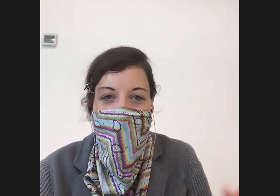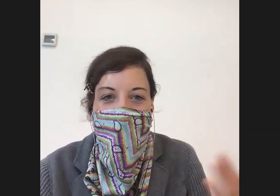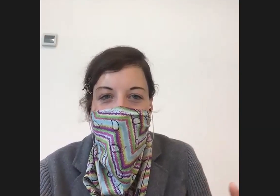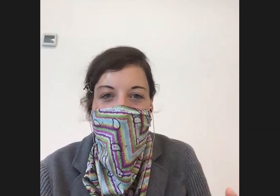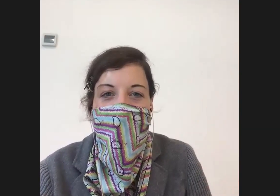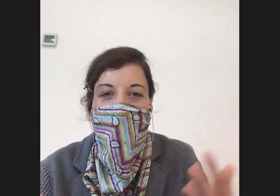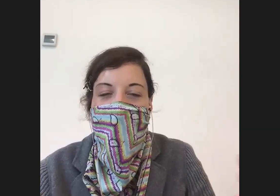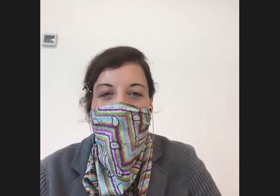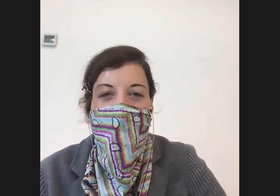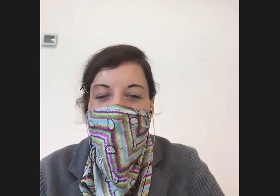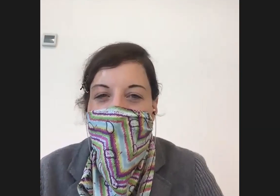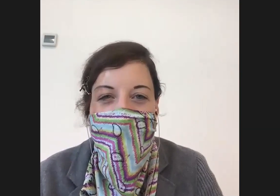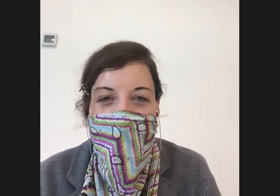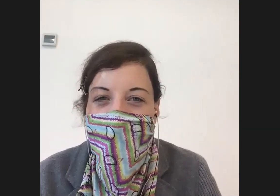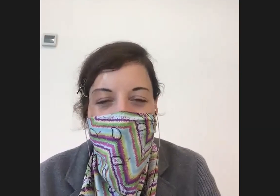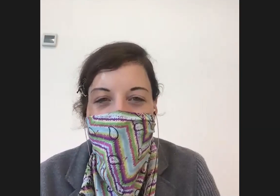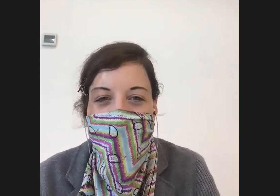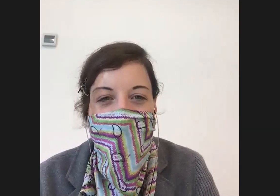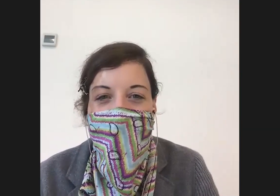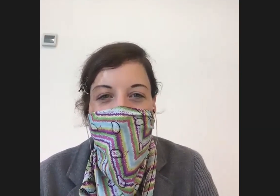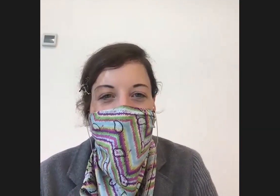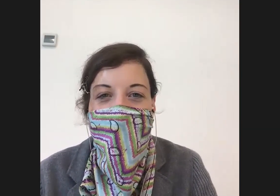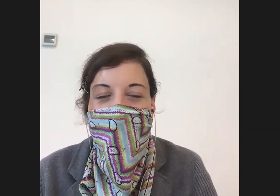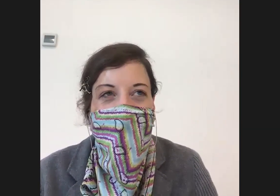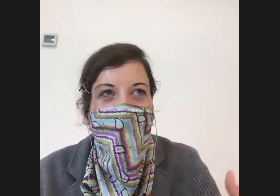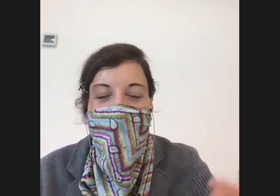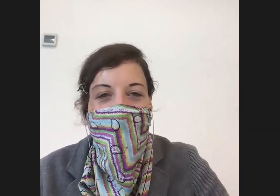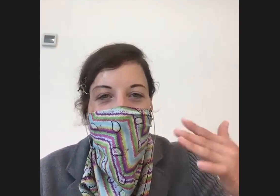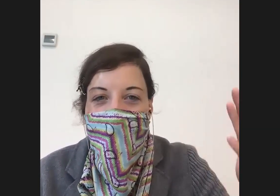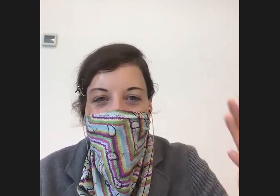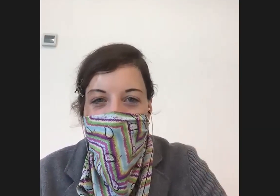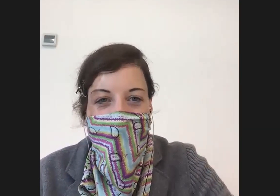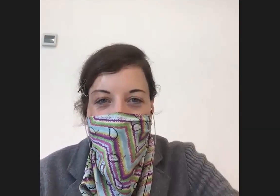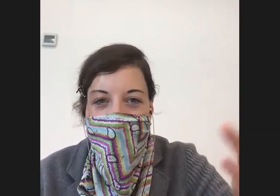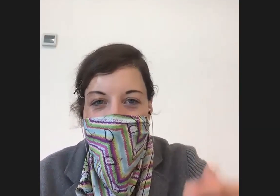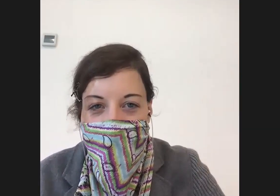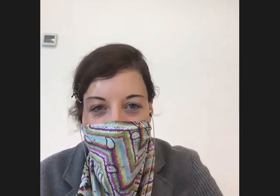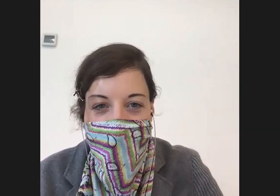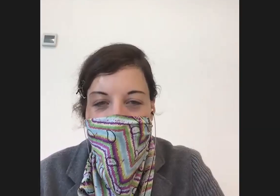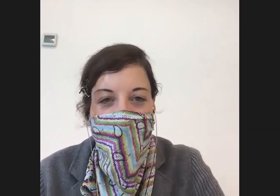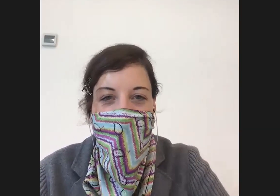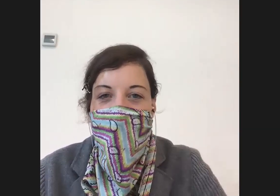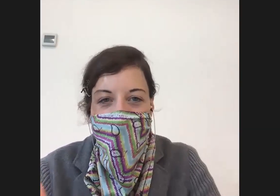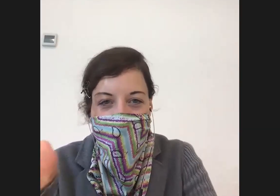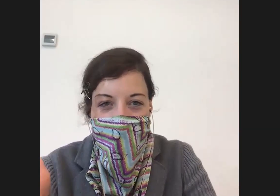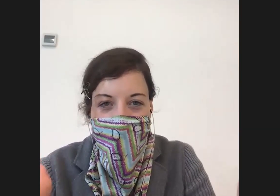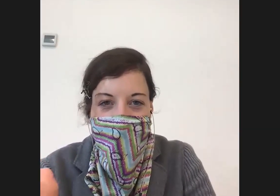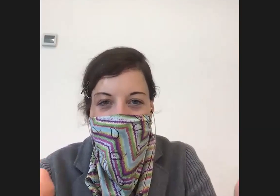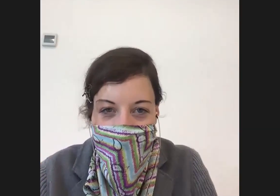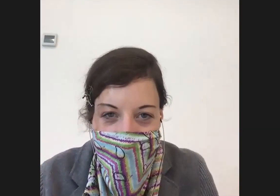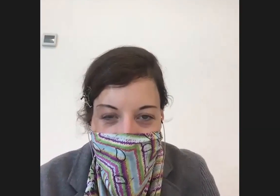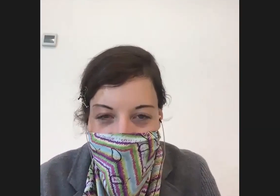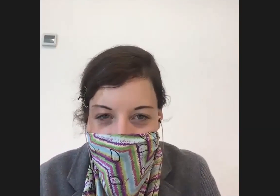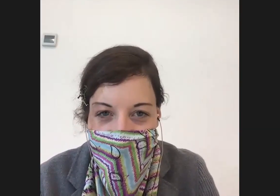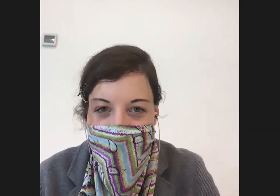especially like the time like this, like I'm just so curious because I mean, I don't have that gift. Could you explain